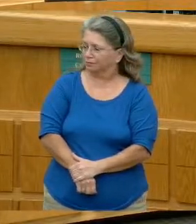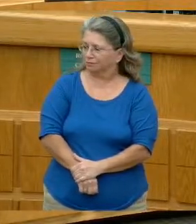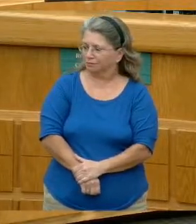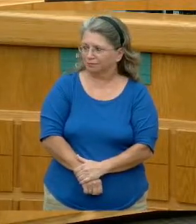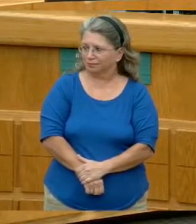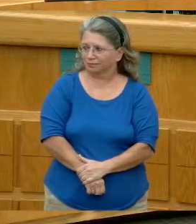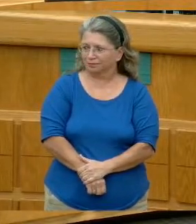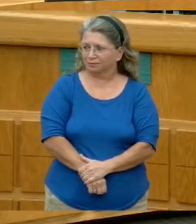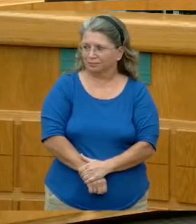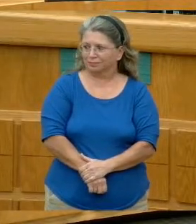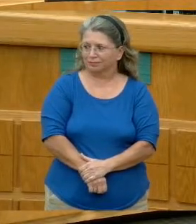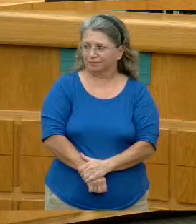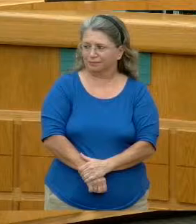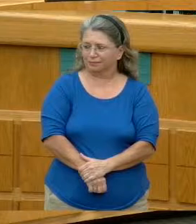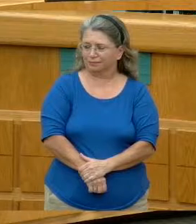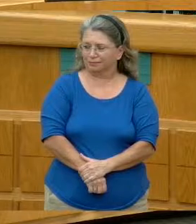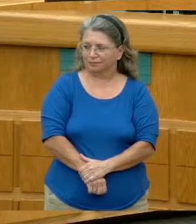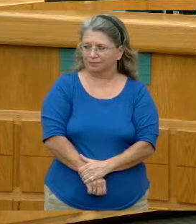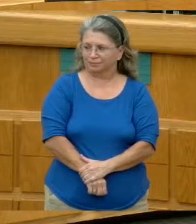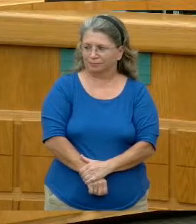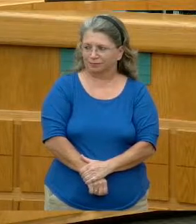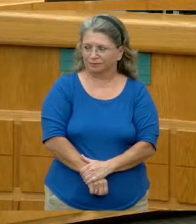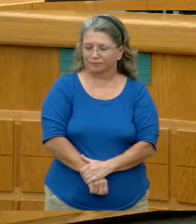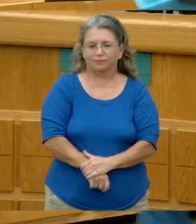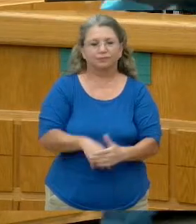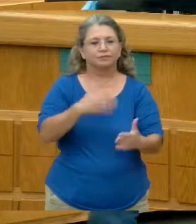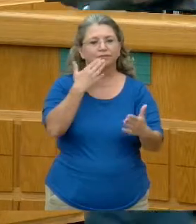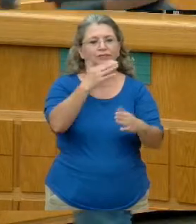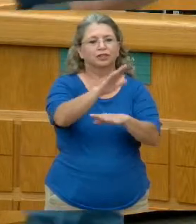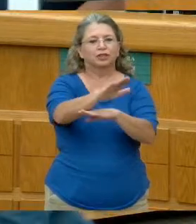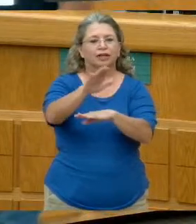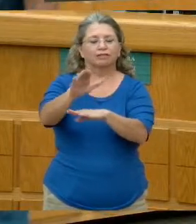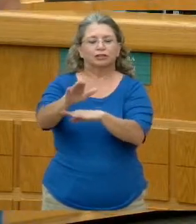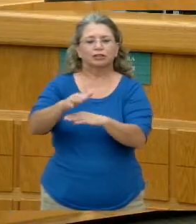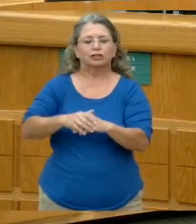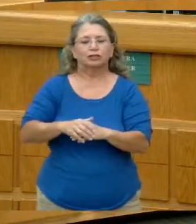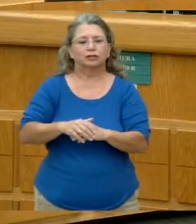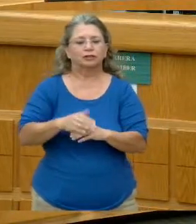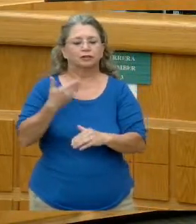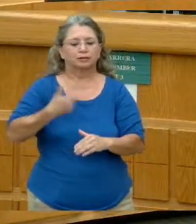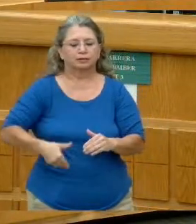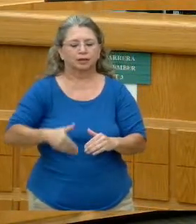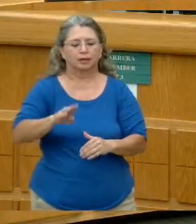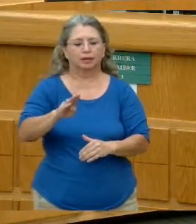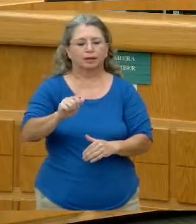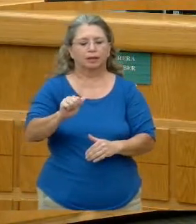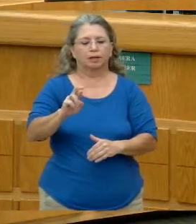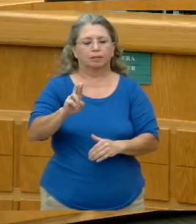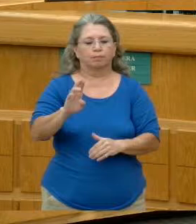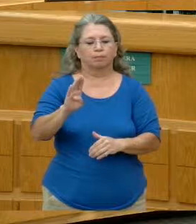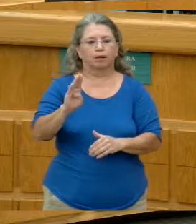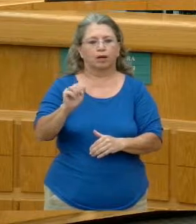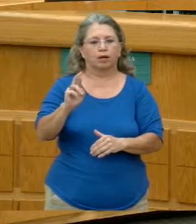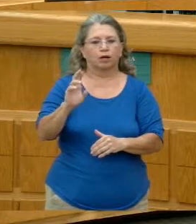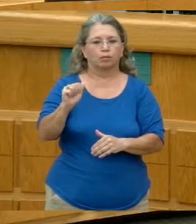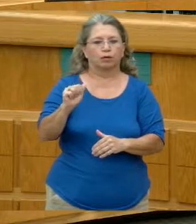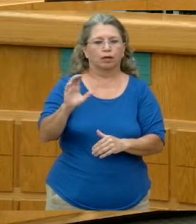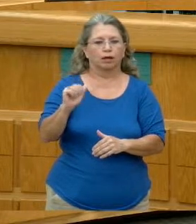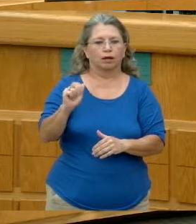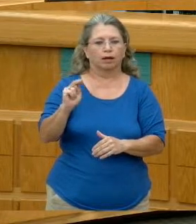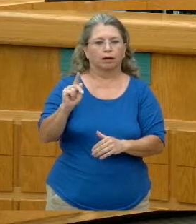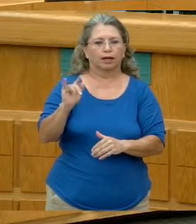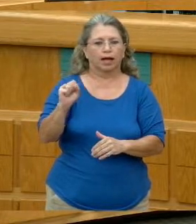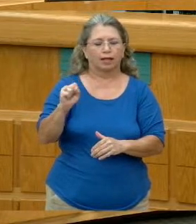so much for cleaning that for me. Good afternoon. Barbara Canales, Nueces County Judge.